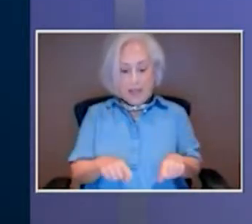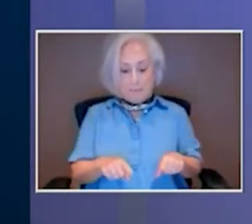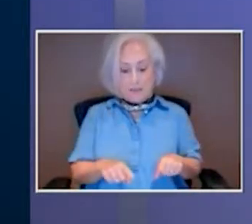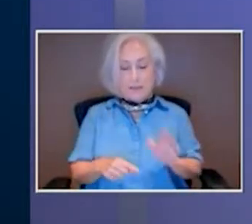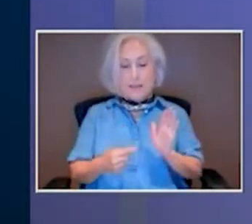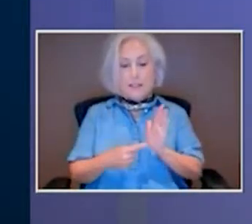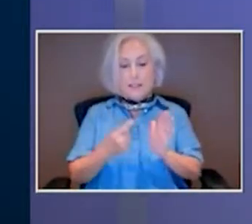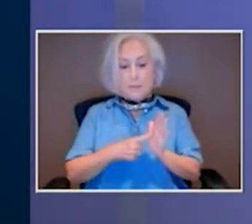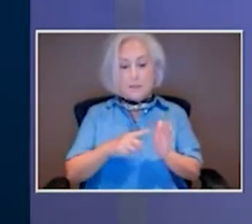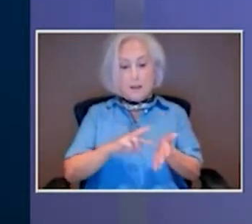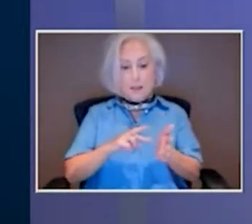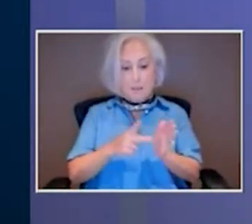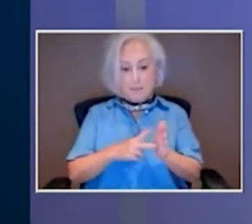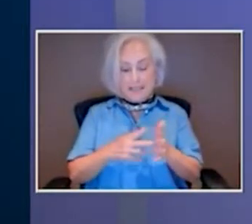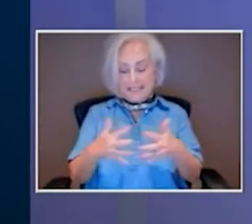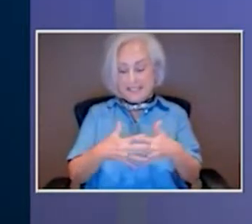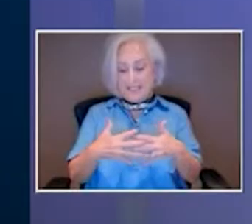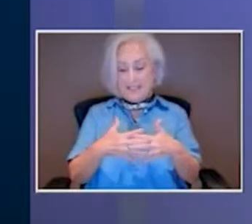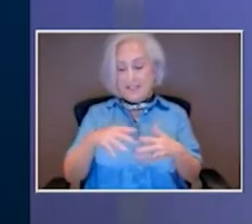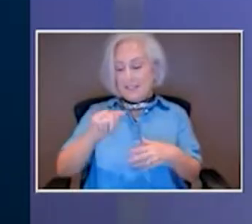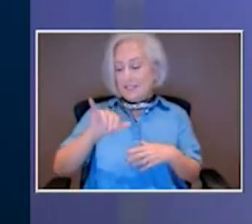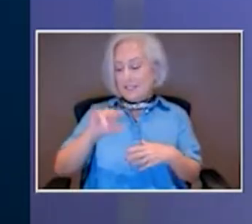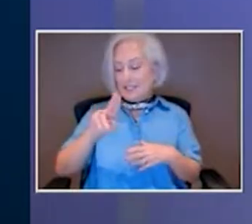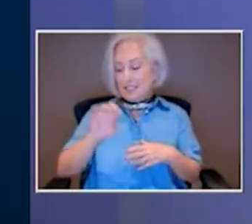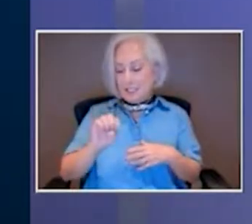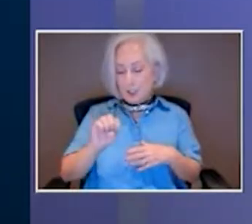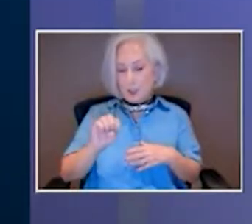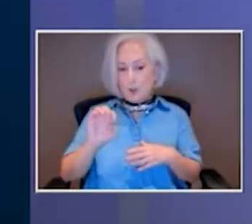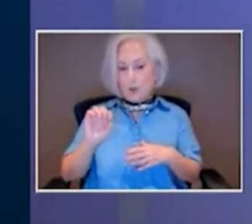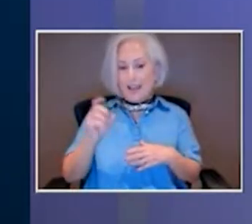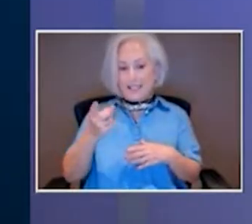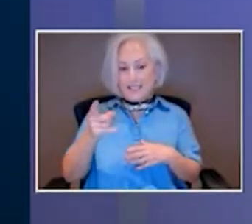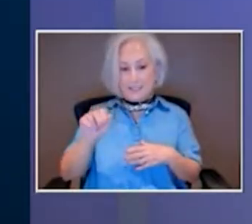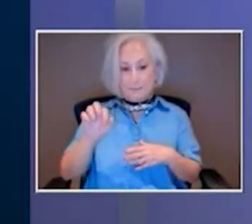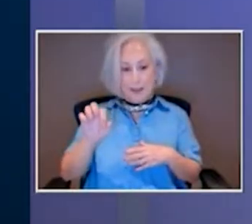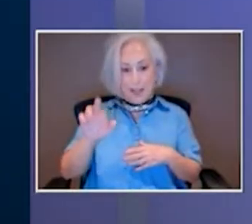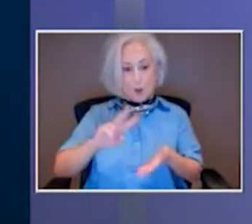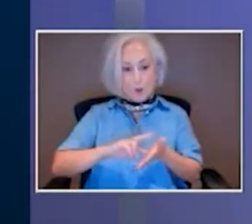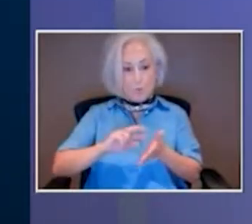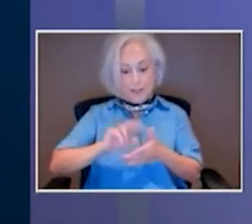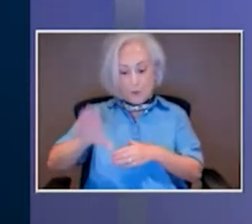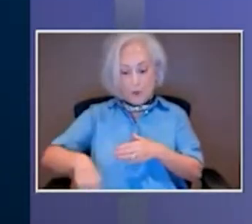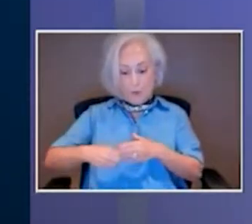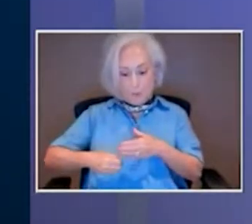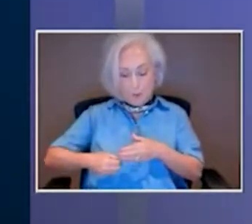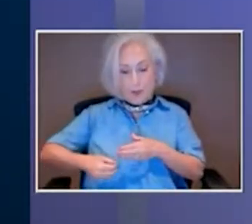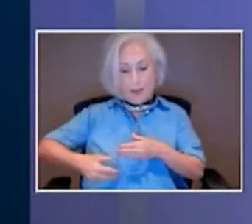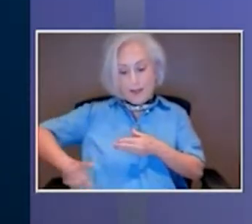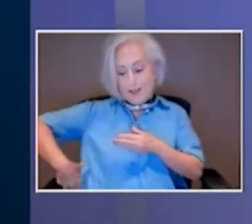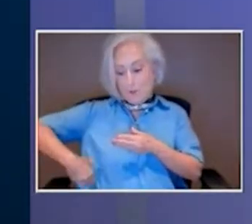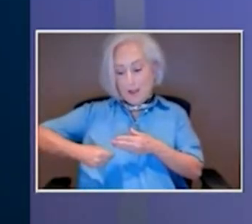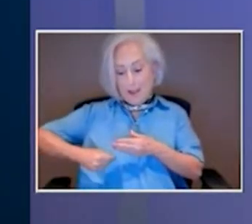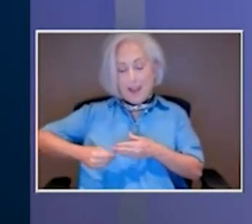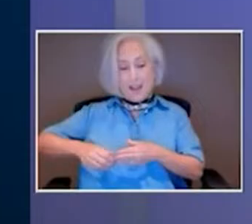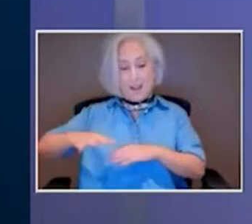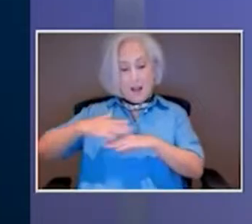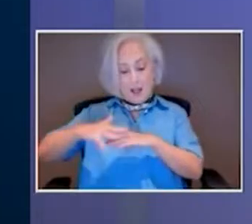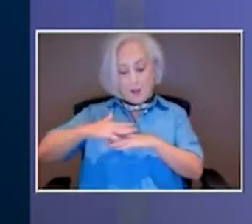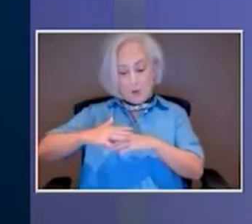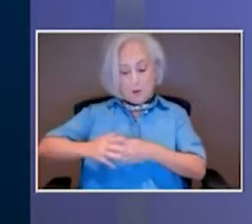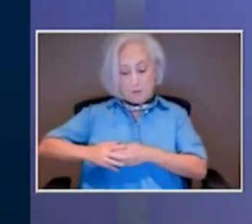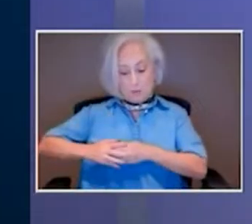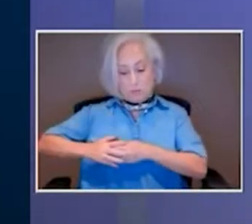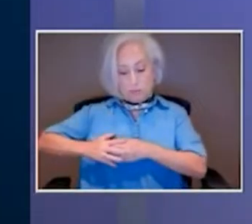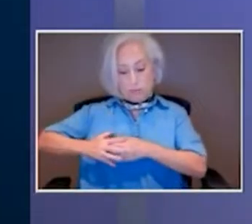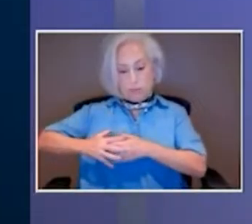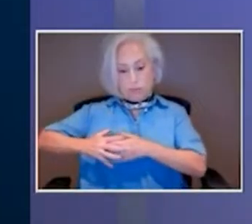expander, which is like a temporary device that we gradually fill to shape the breast. Sometimes we can go even directly to implant in one stage,